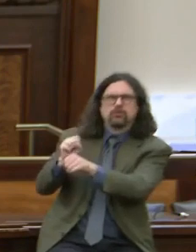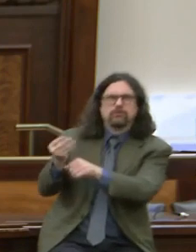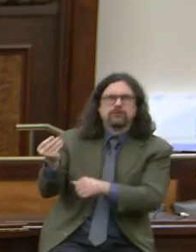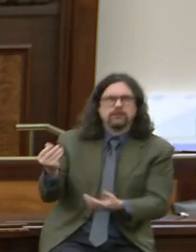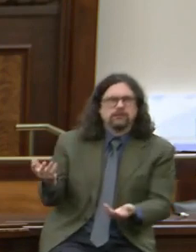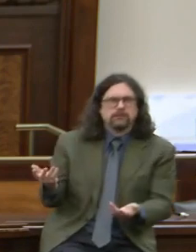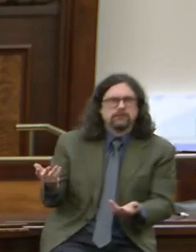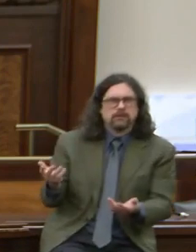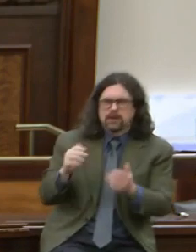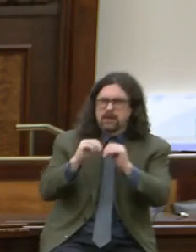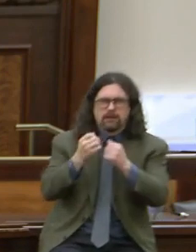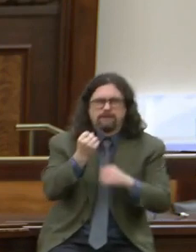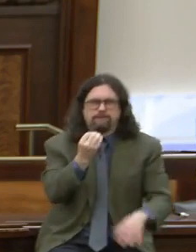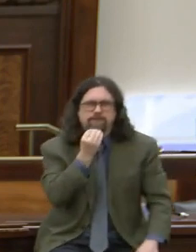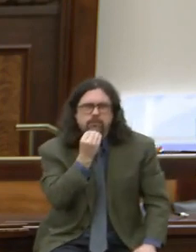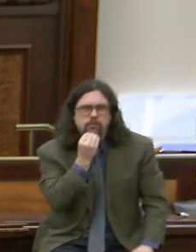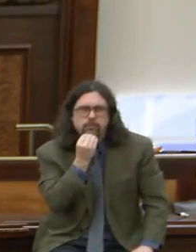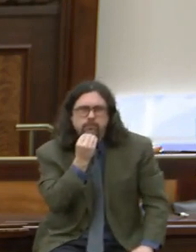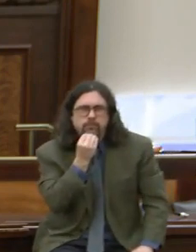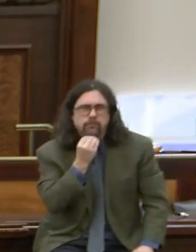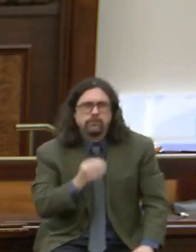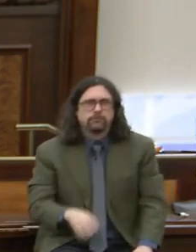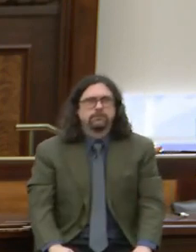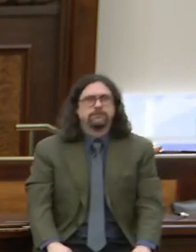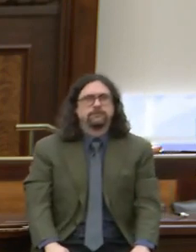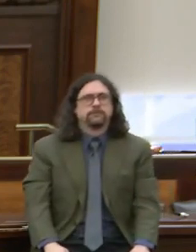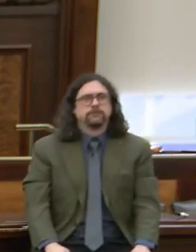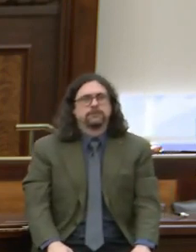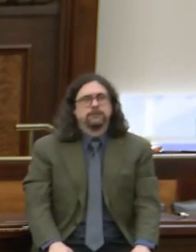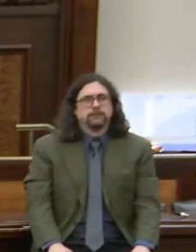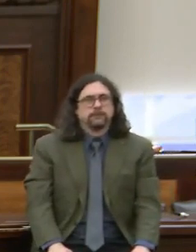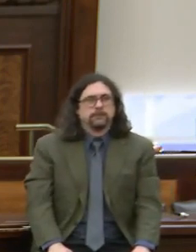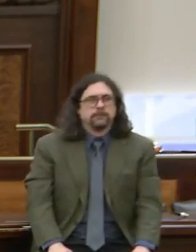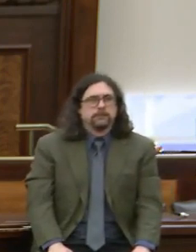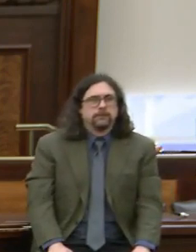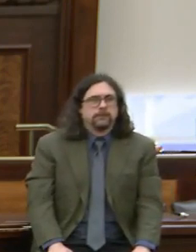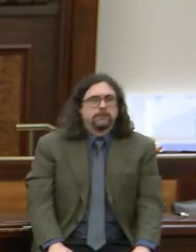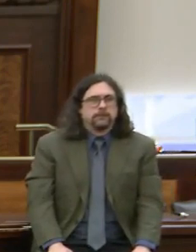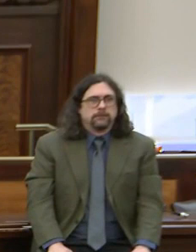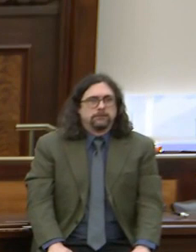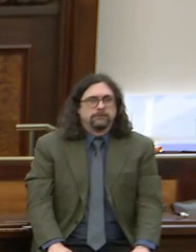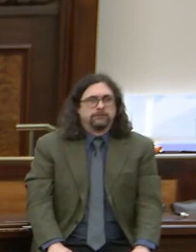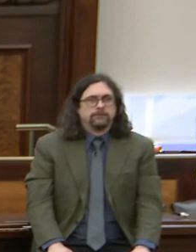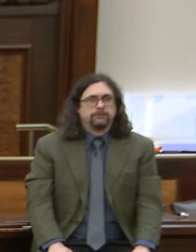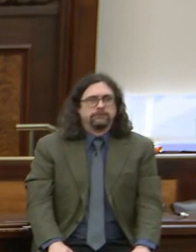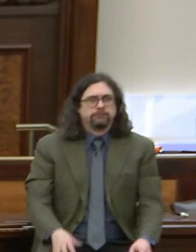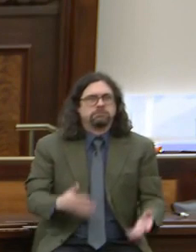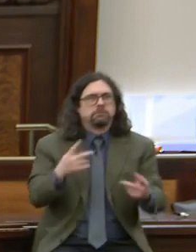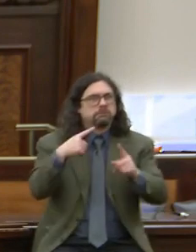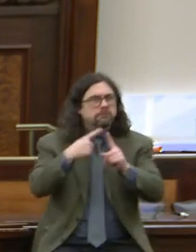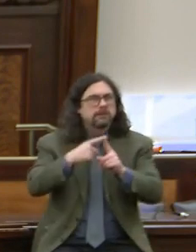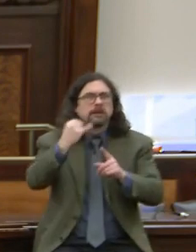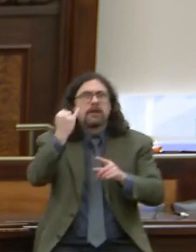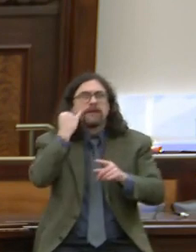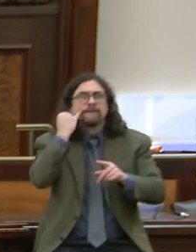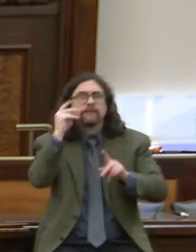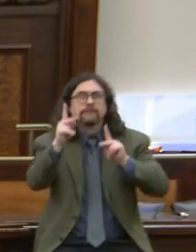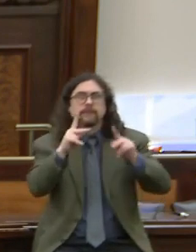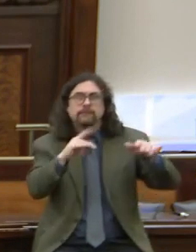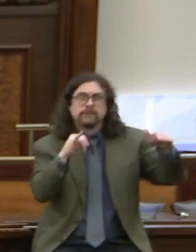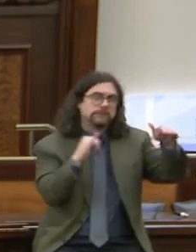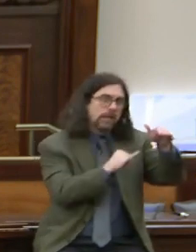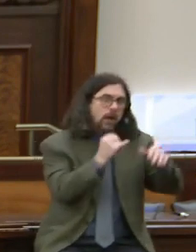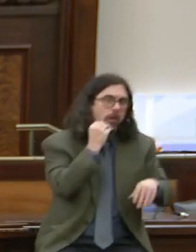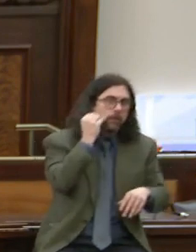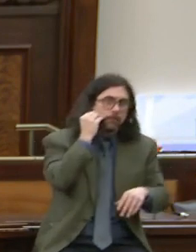are sufficient for our population? What role does the government need to play to ensure that the proper distribution